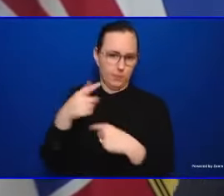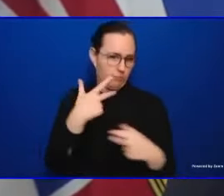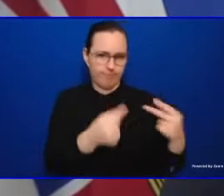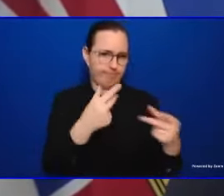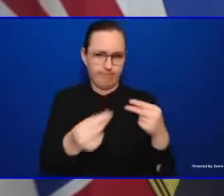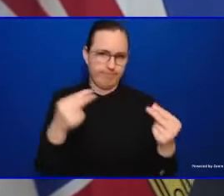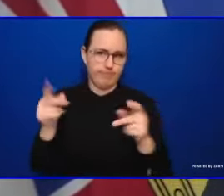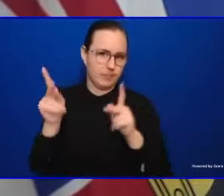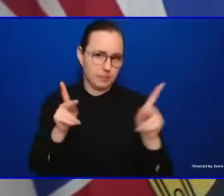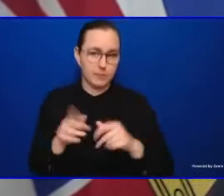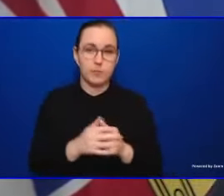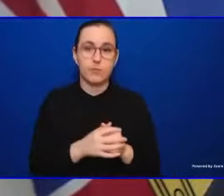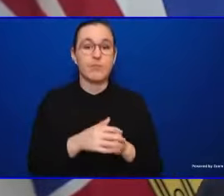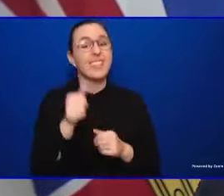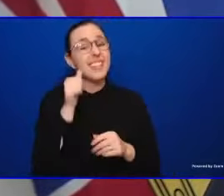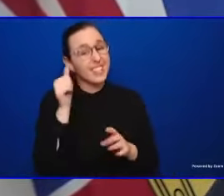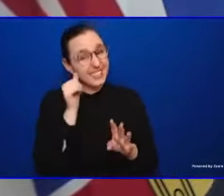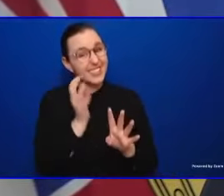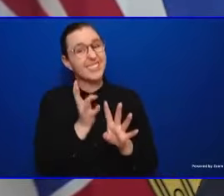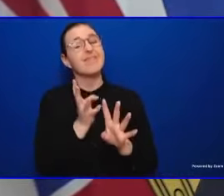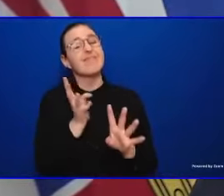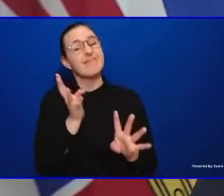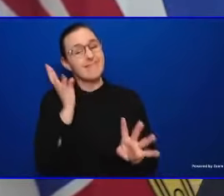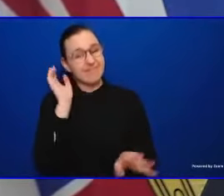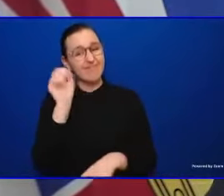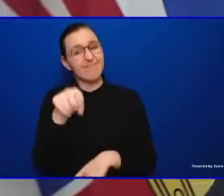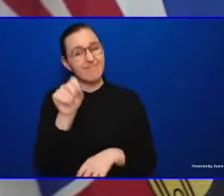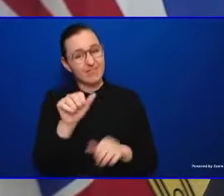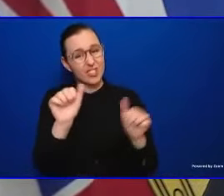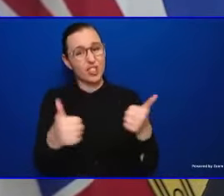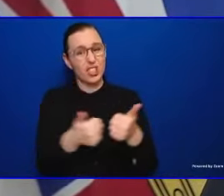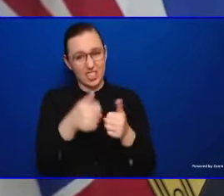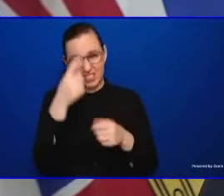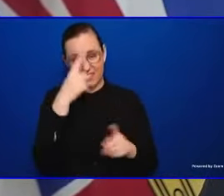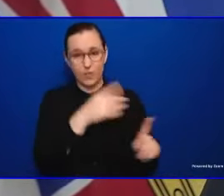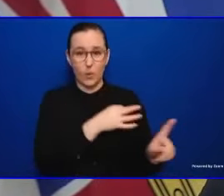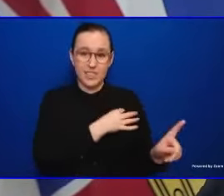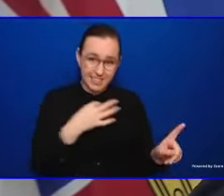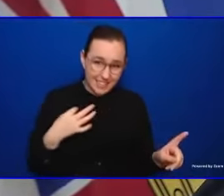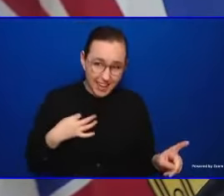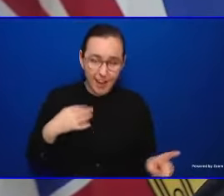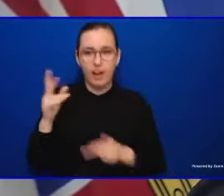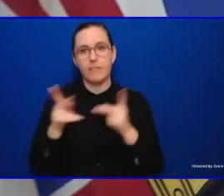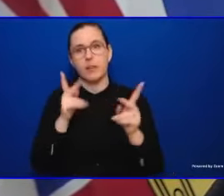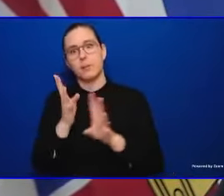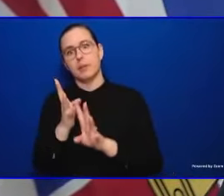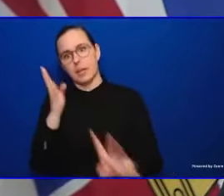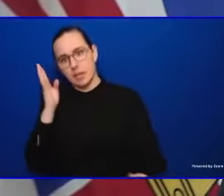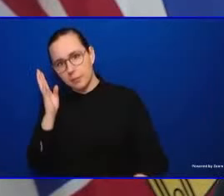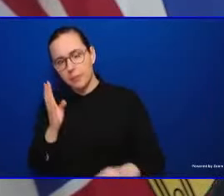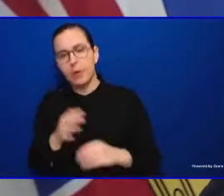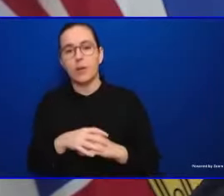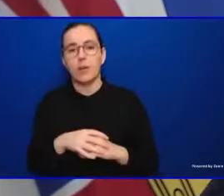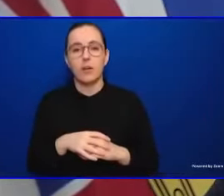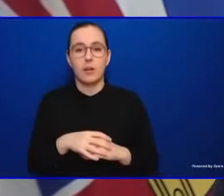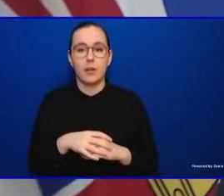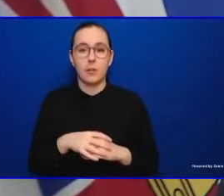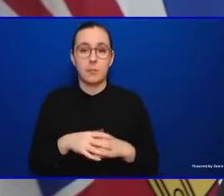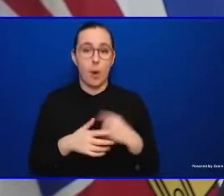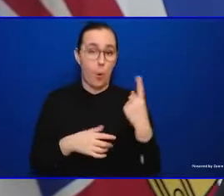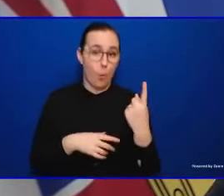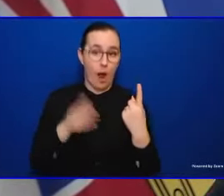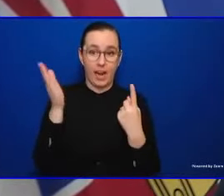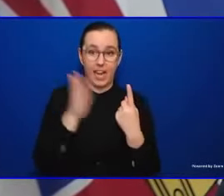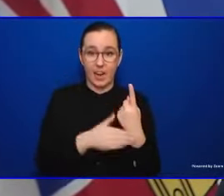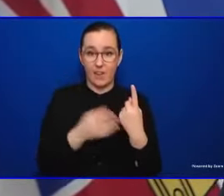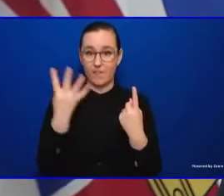a bit of a challenge for us and for people, but one in four of the people that we surveyed did not have an appointment.